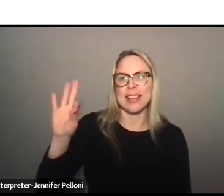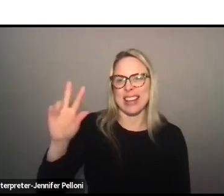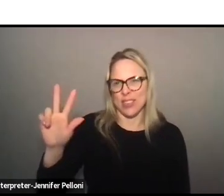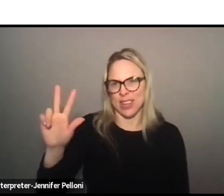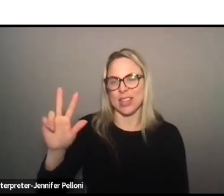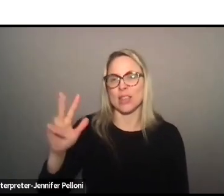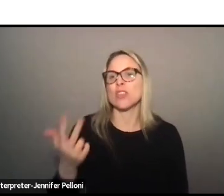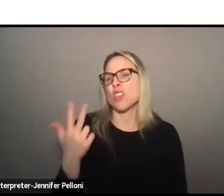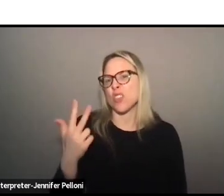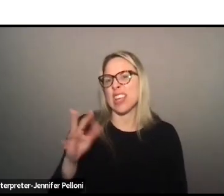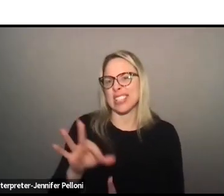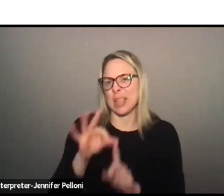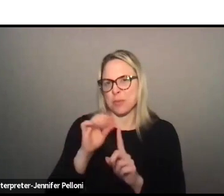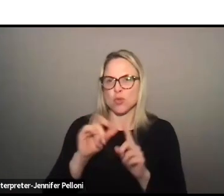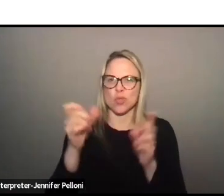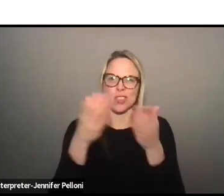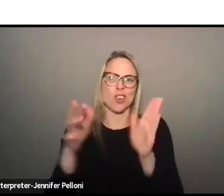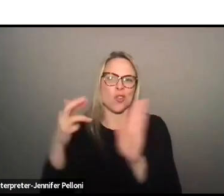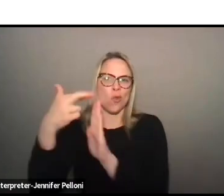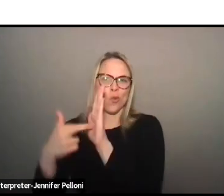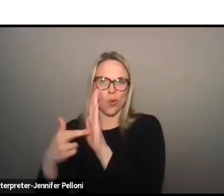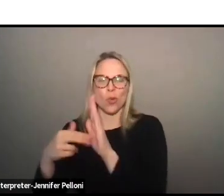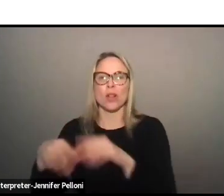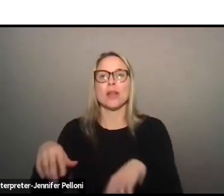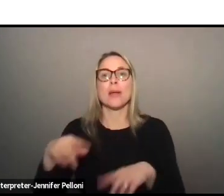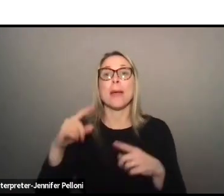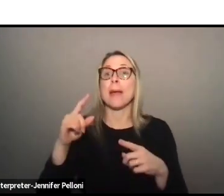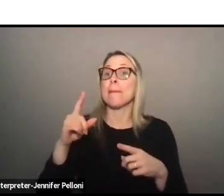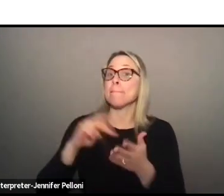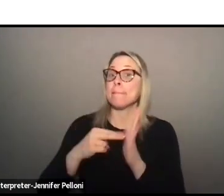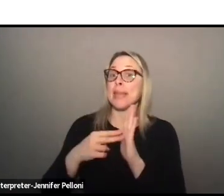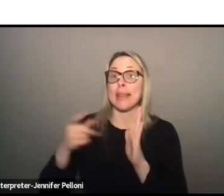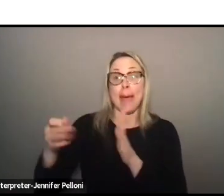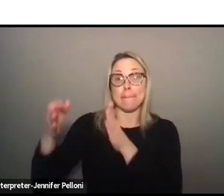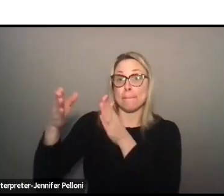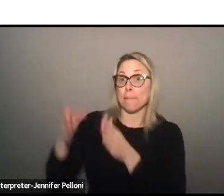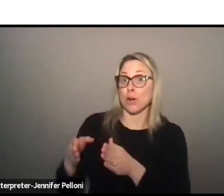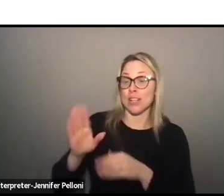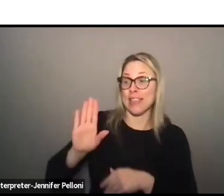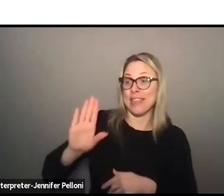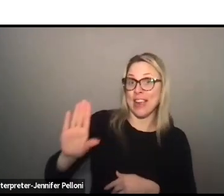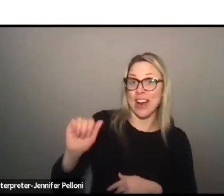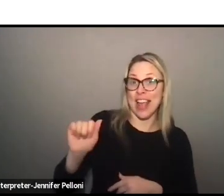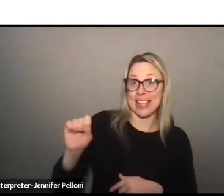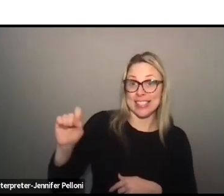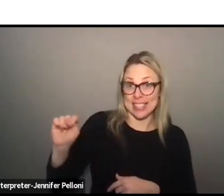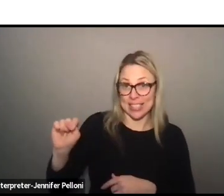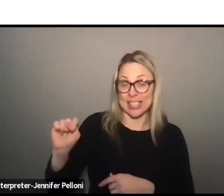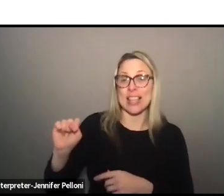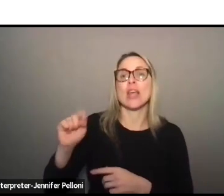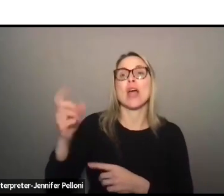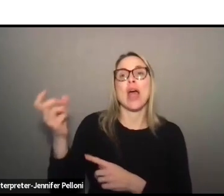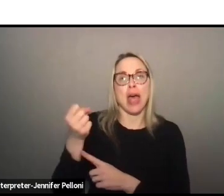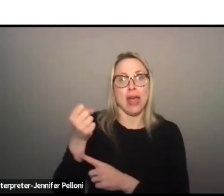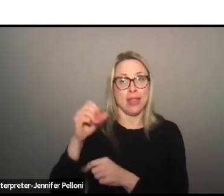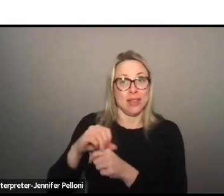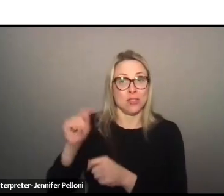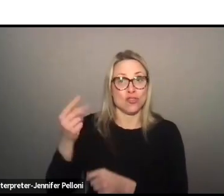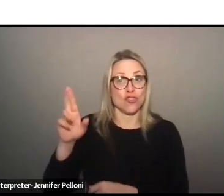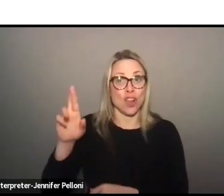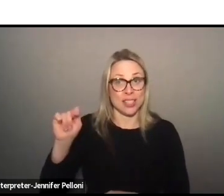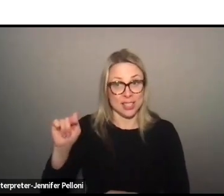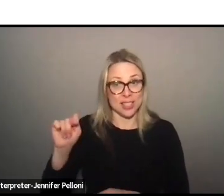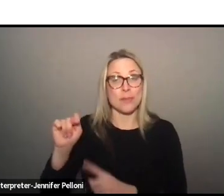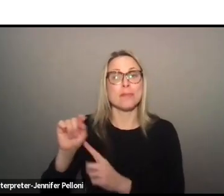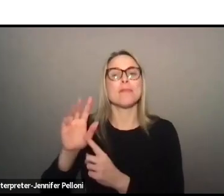the general rule that a person's assets held in a trust are counted as a resource